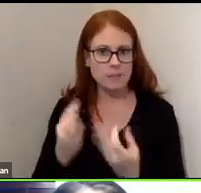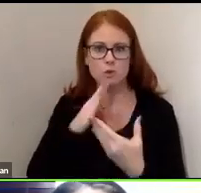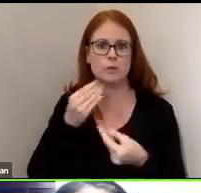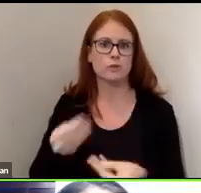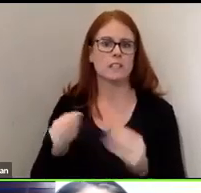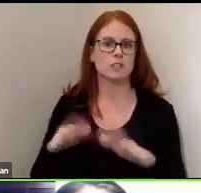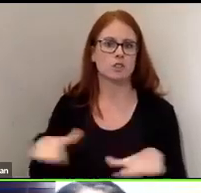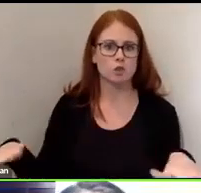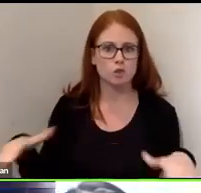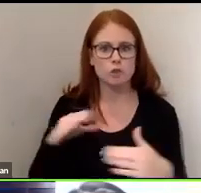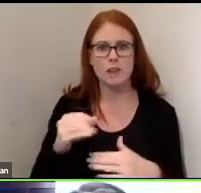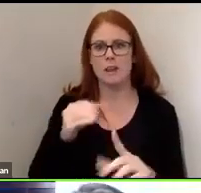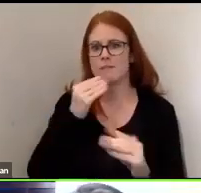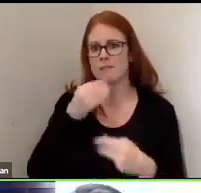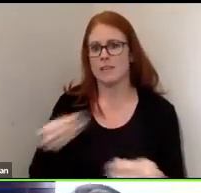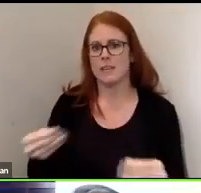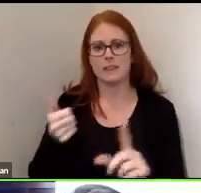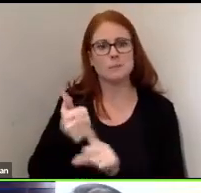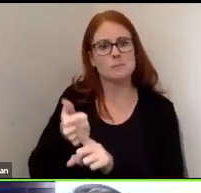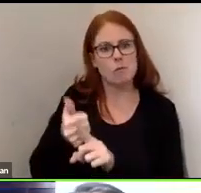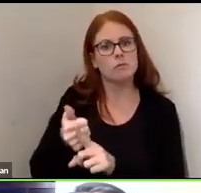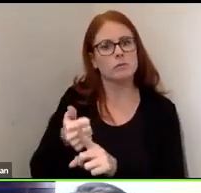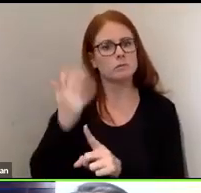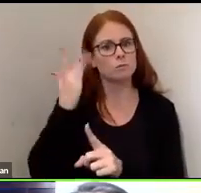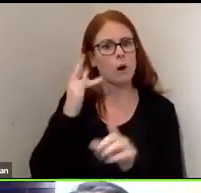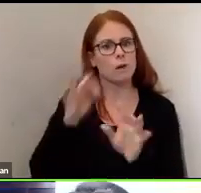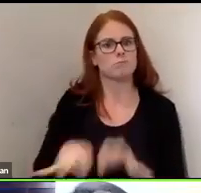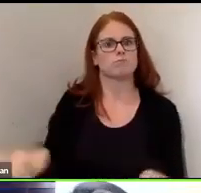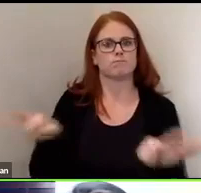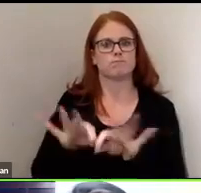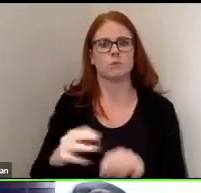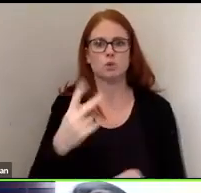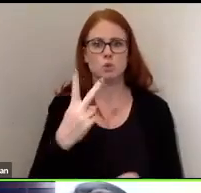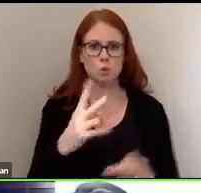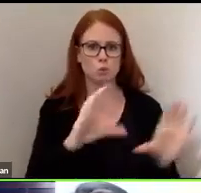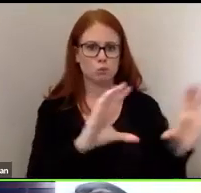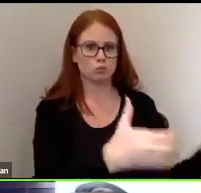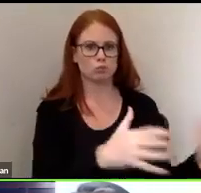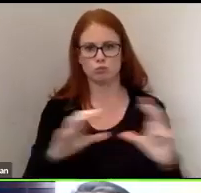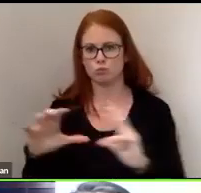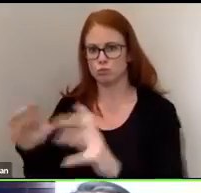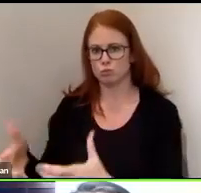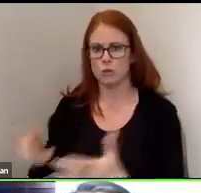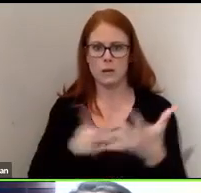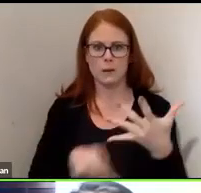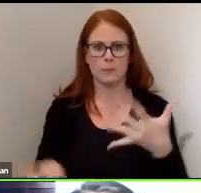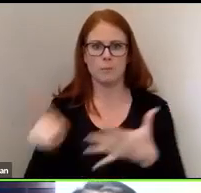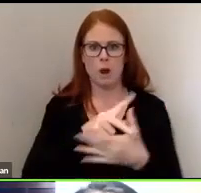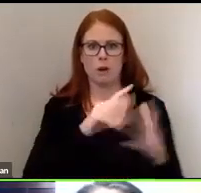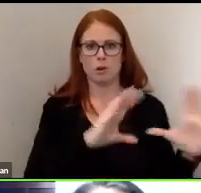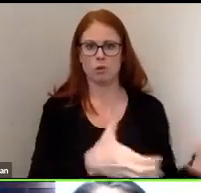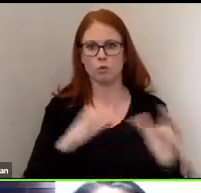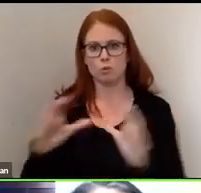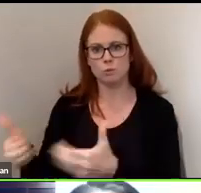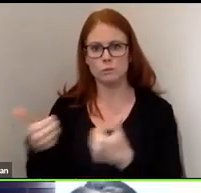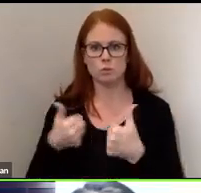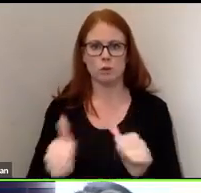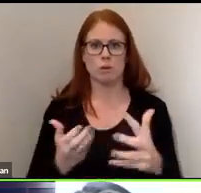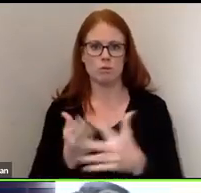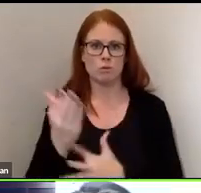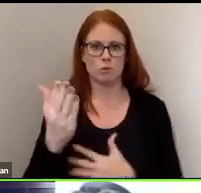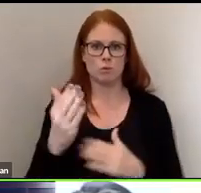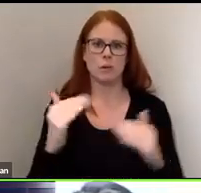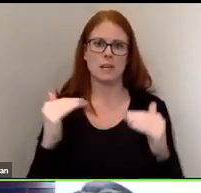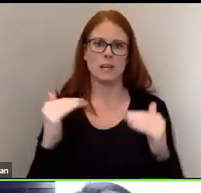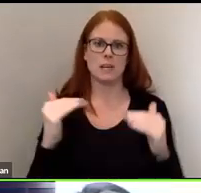and feed themselves. And so that's why we have two very different priority groups that we're trying to work through at a fairly even pace